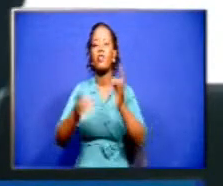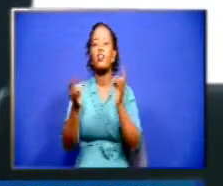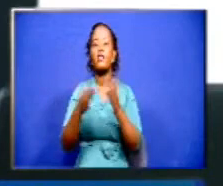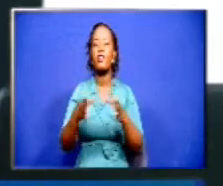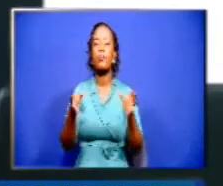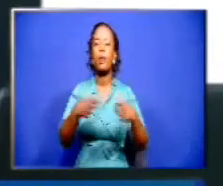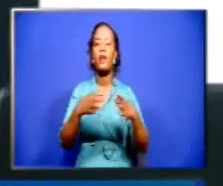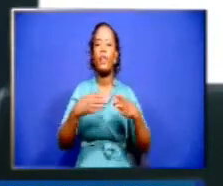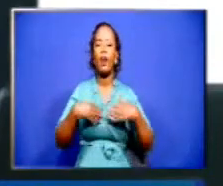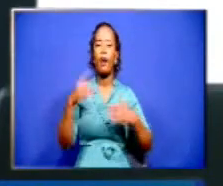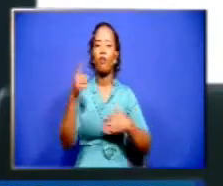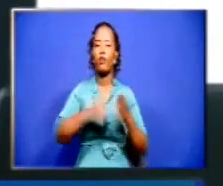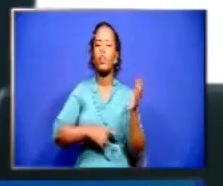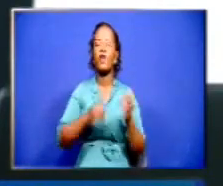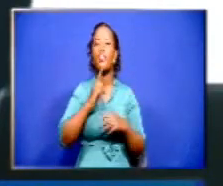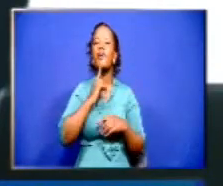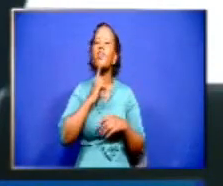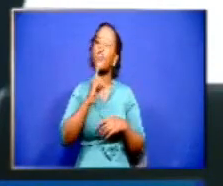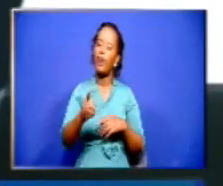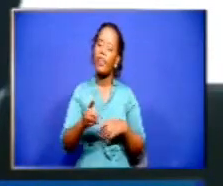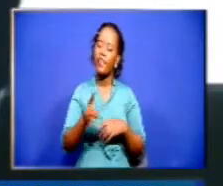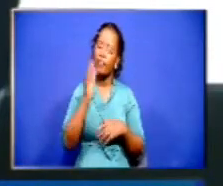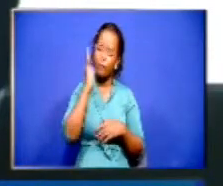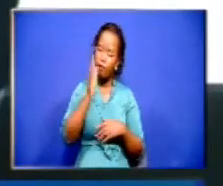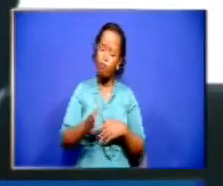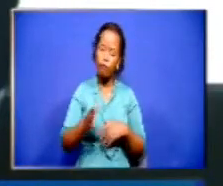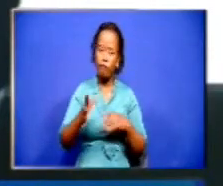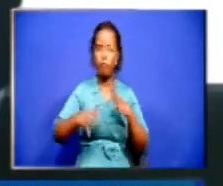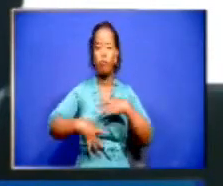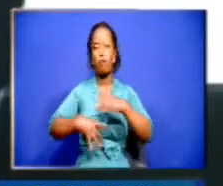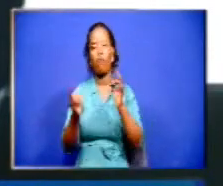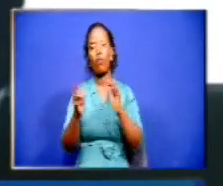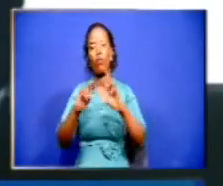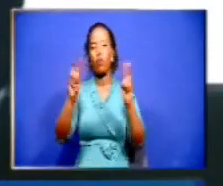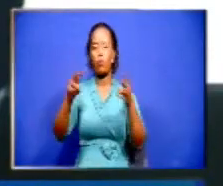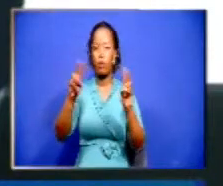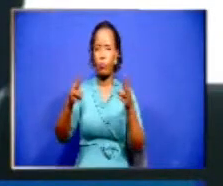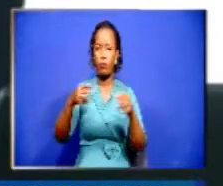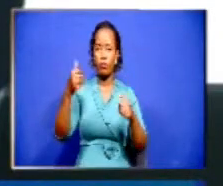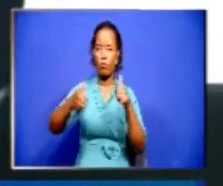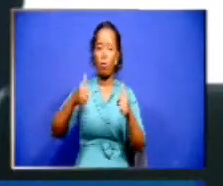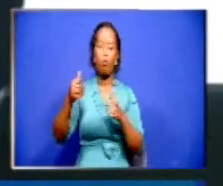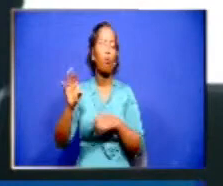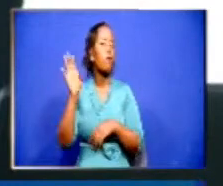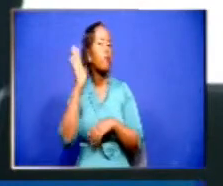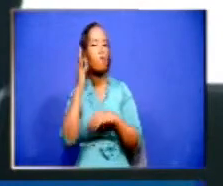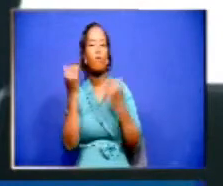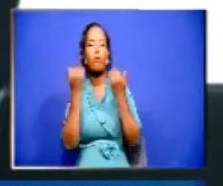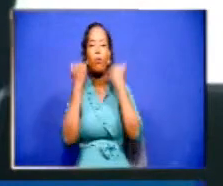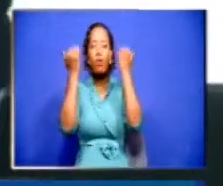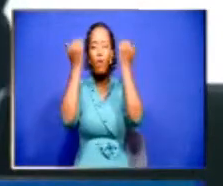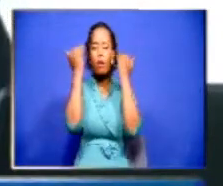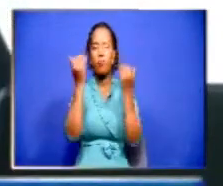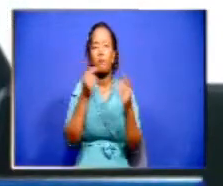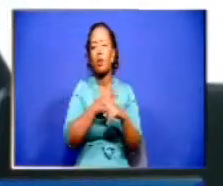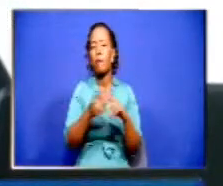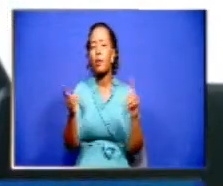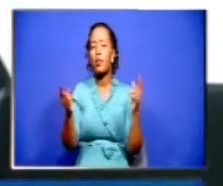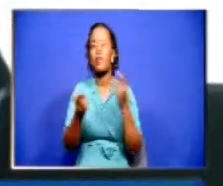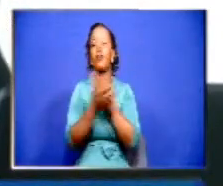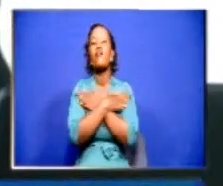a direct interest in the matter which is being heard. Let me go back to amicus